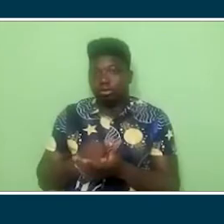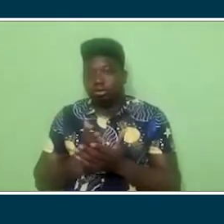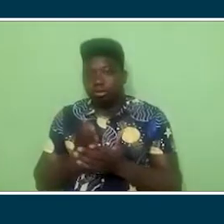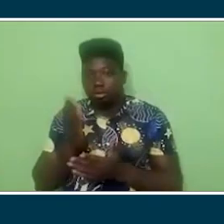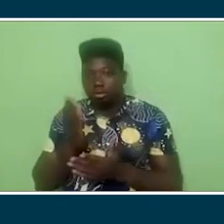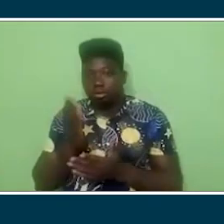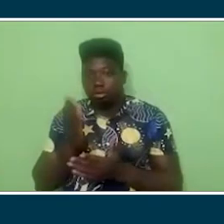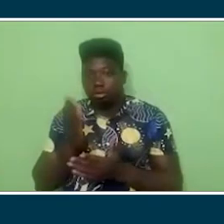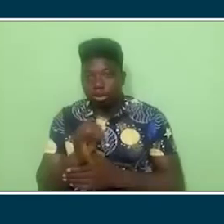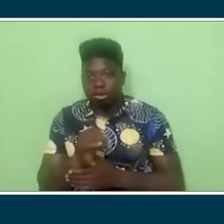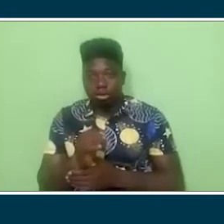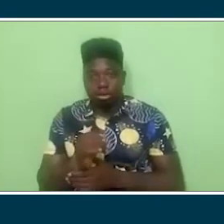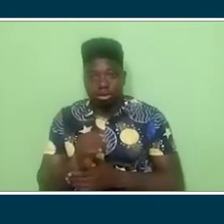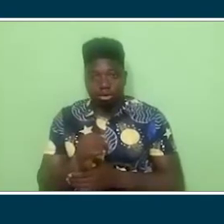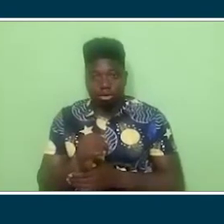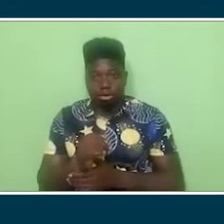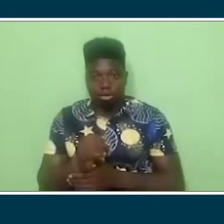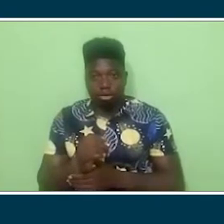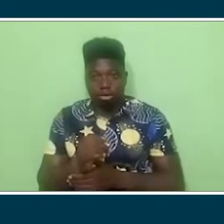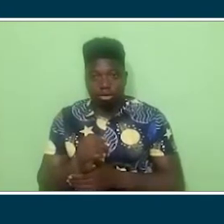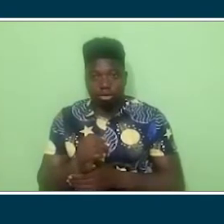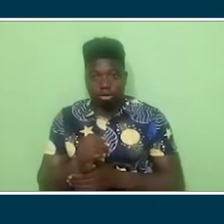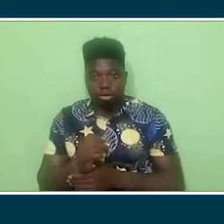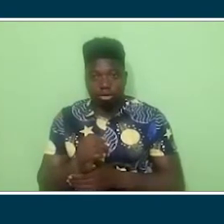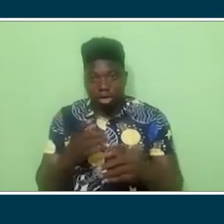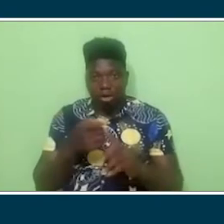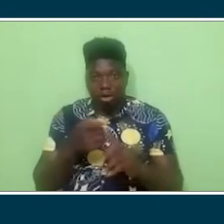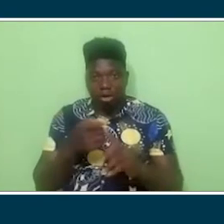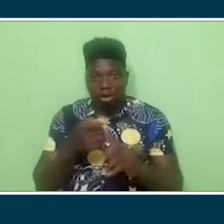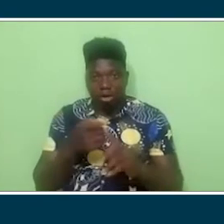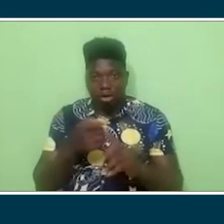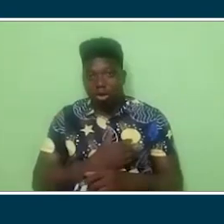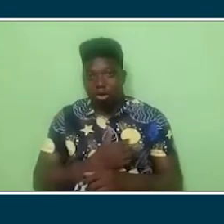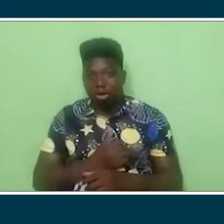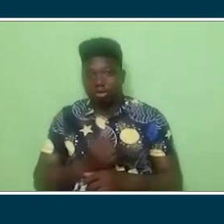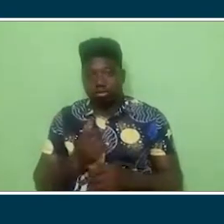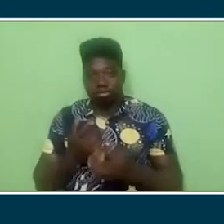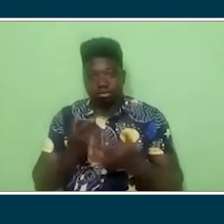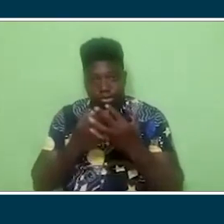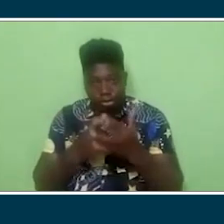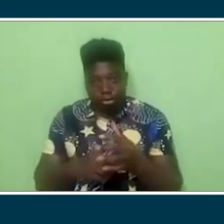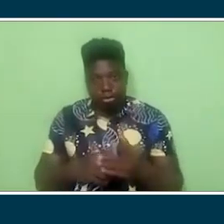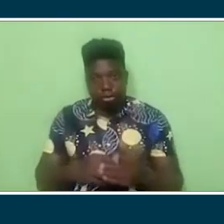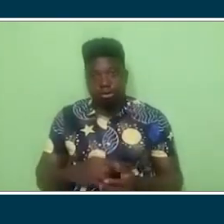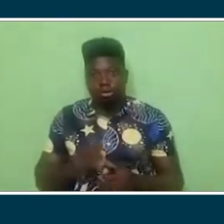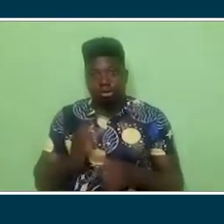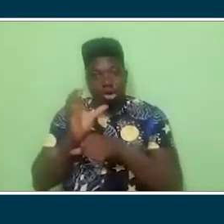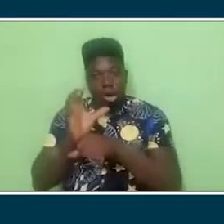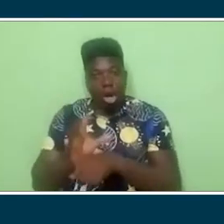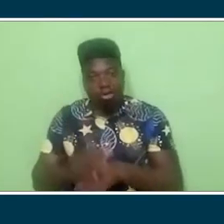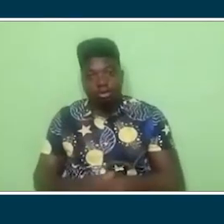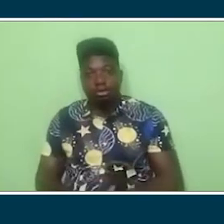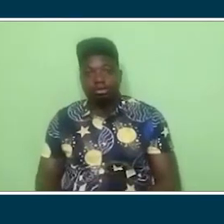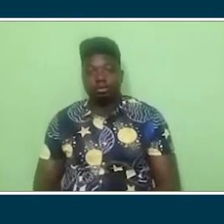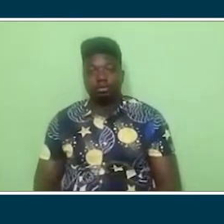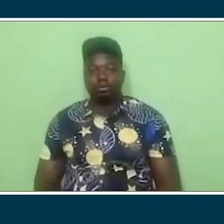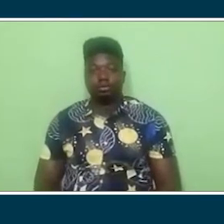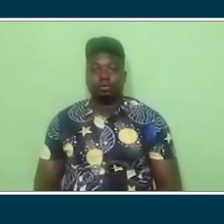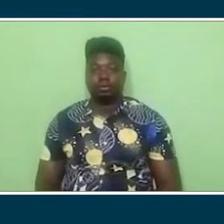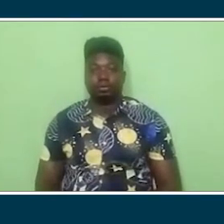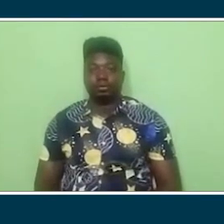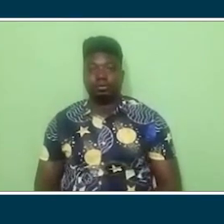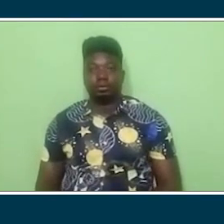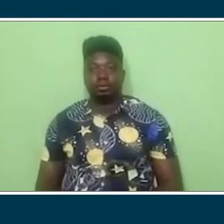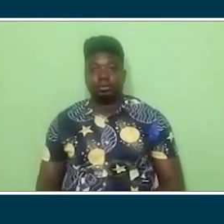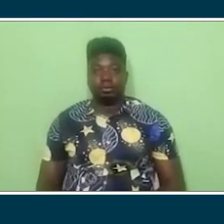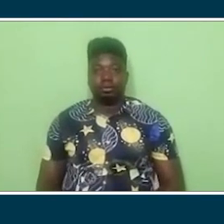severance from our origins, in the severance from our cultures and the ethics and values, the interests and principles that our